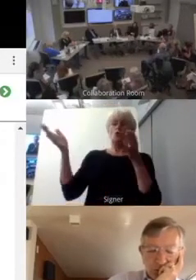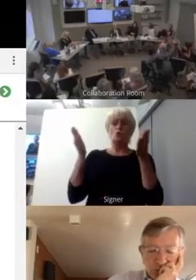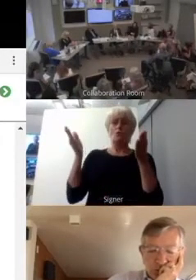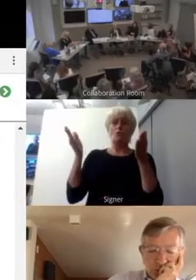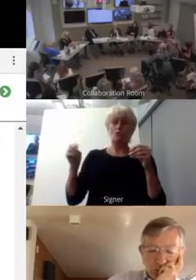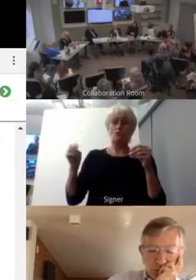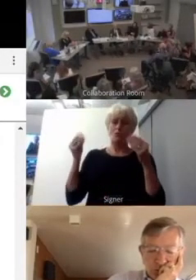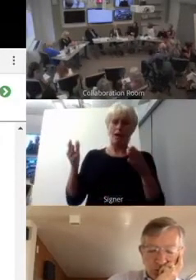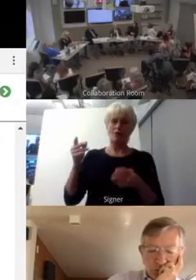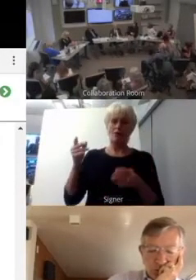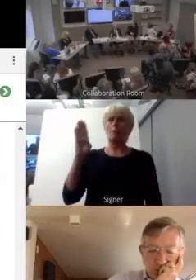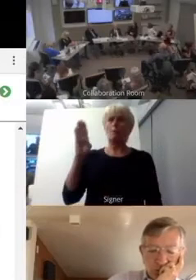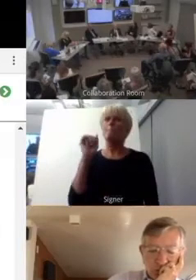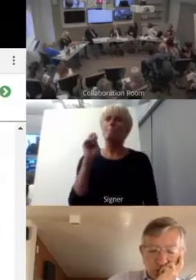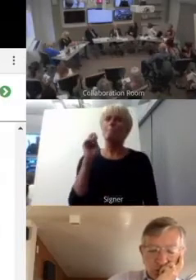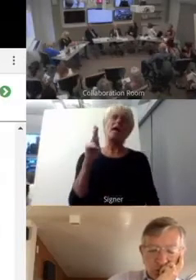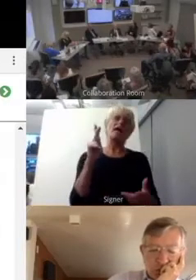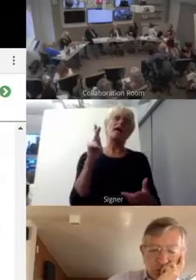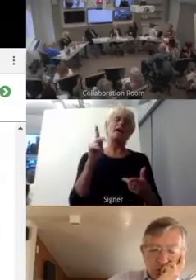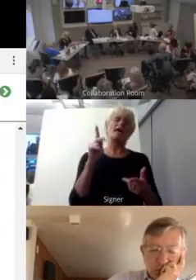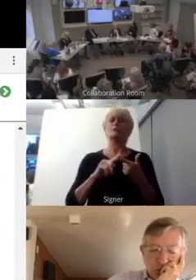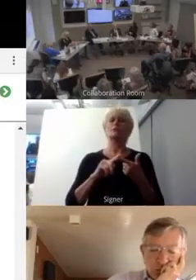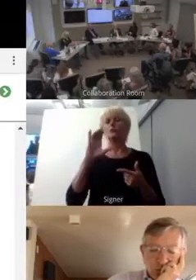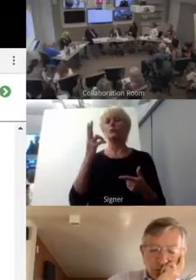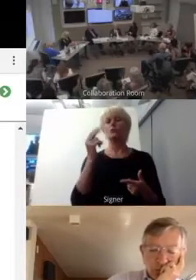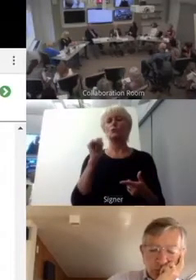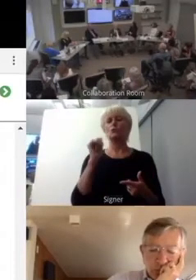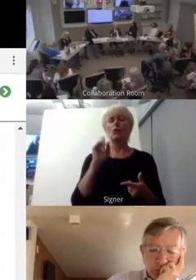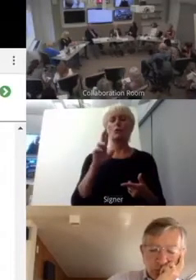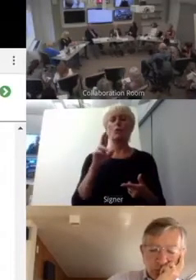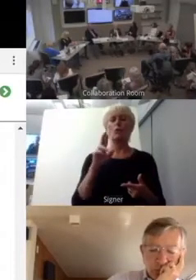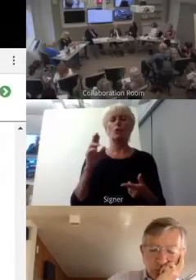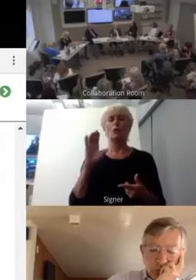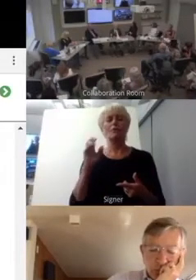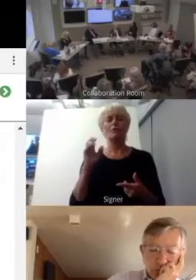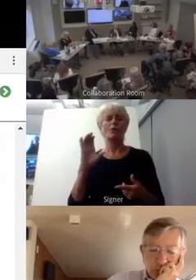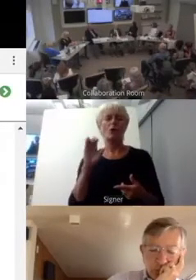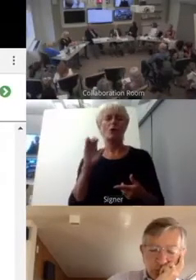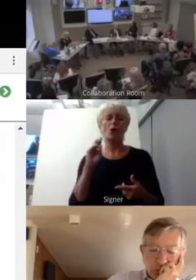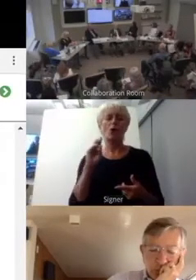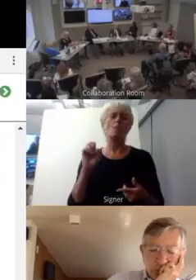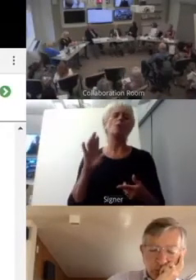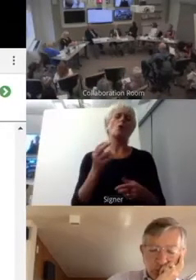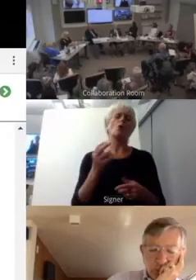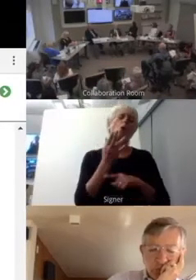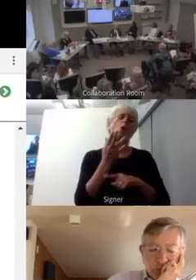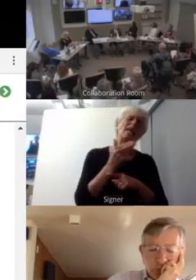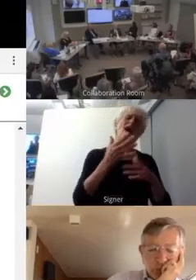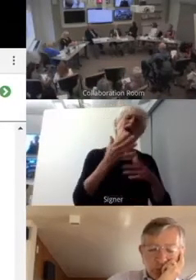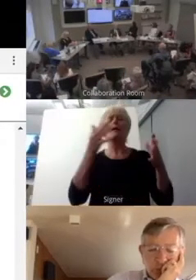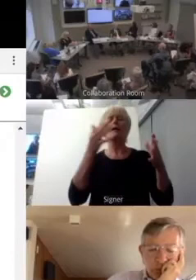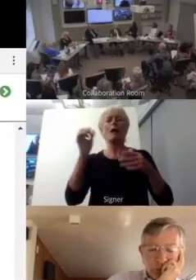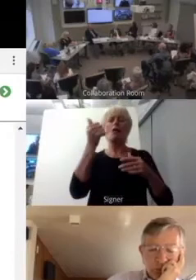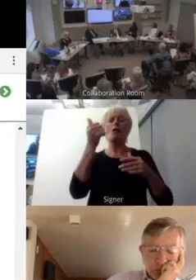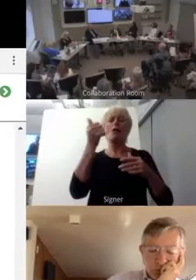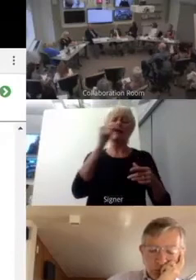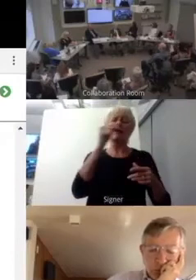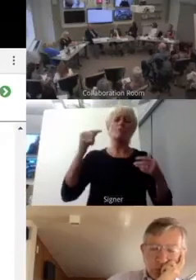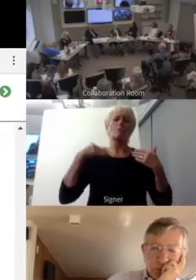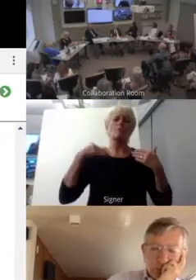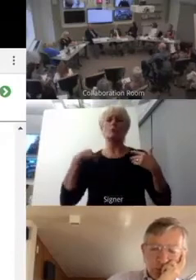of Commerce and the hotels and so on, and also from other government ministries who heard about the regulations and wanted to have a